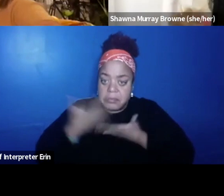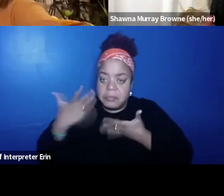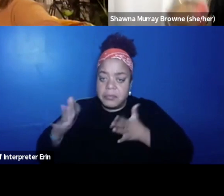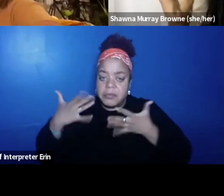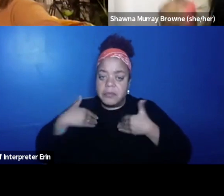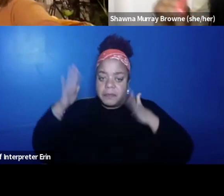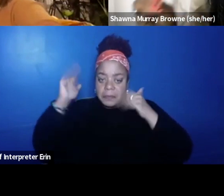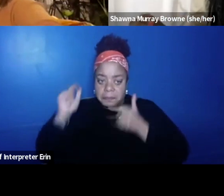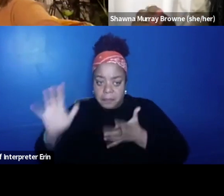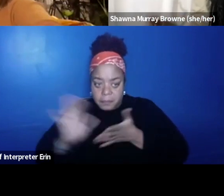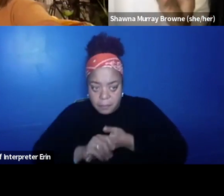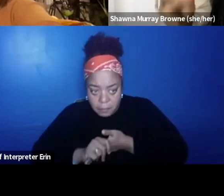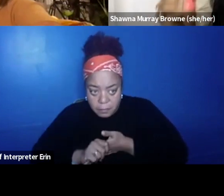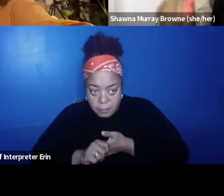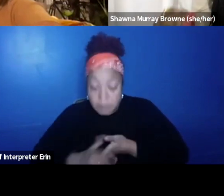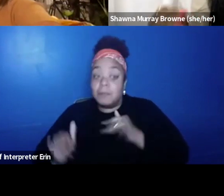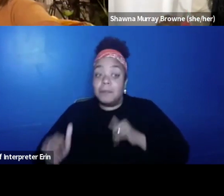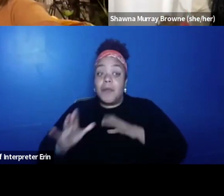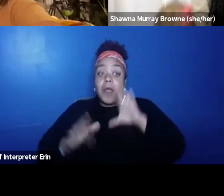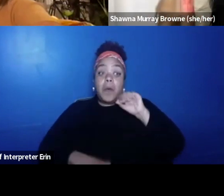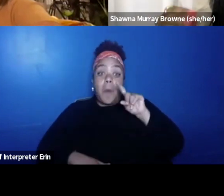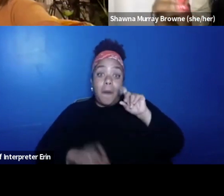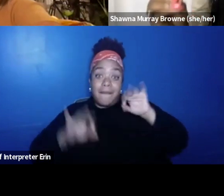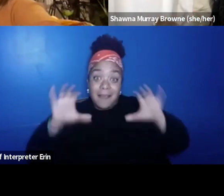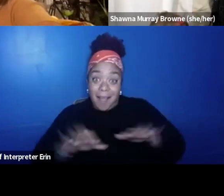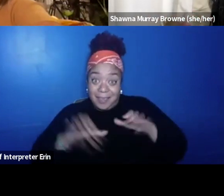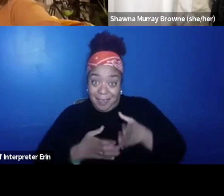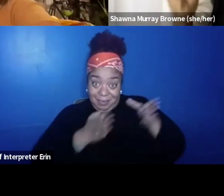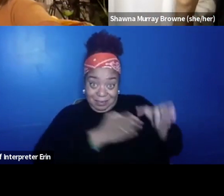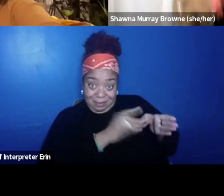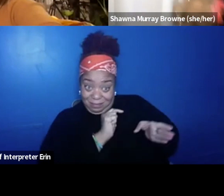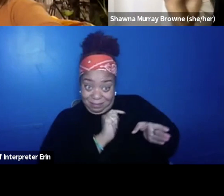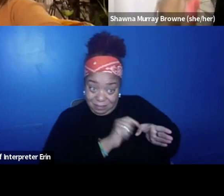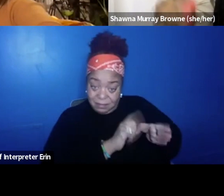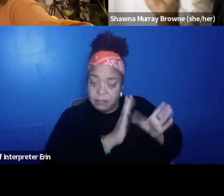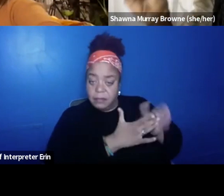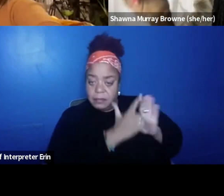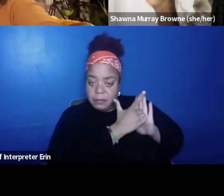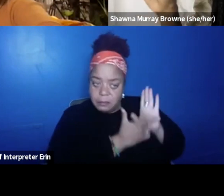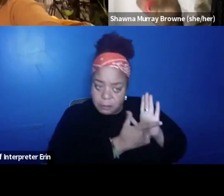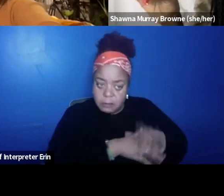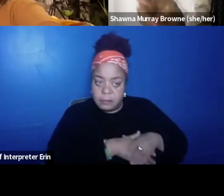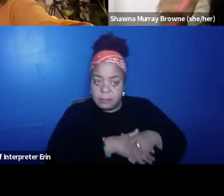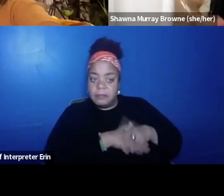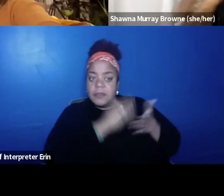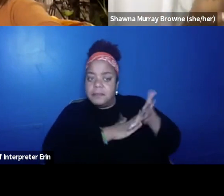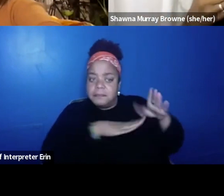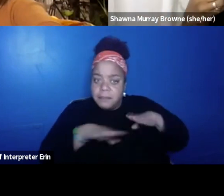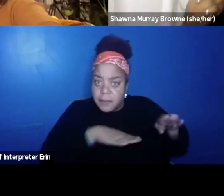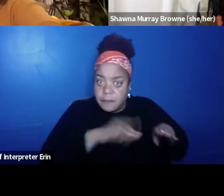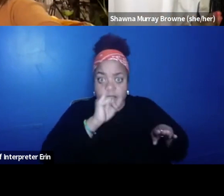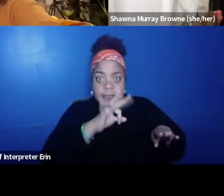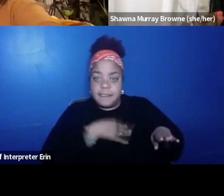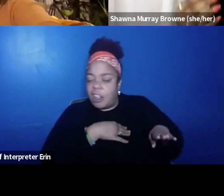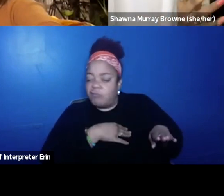is legal. That means there are certain aspects, certain behaviors that if I do not follow the instruction, I can have